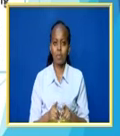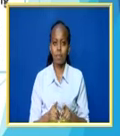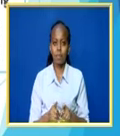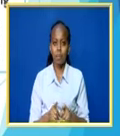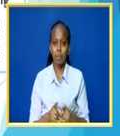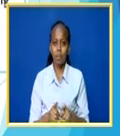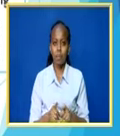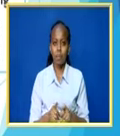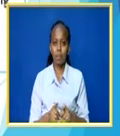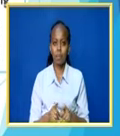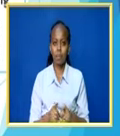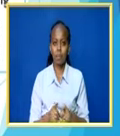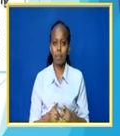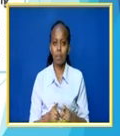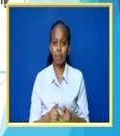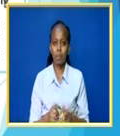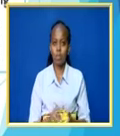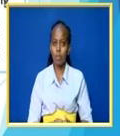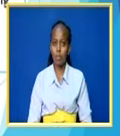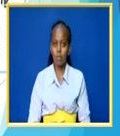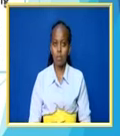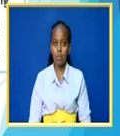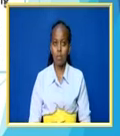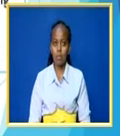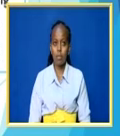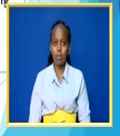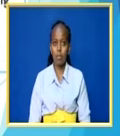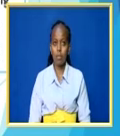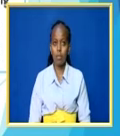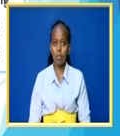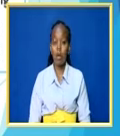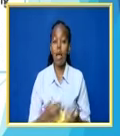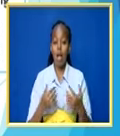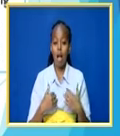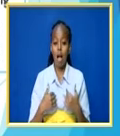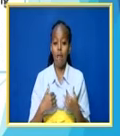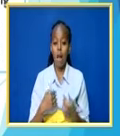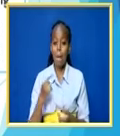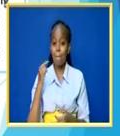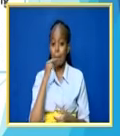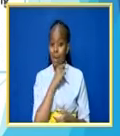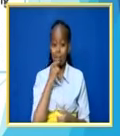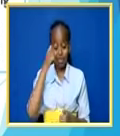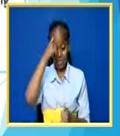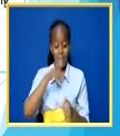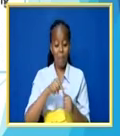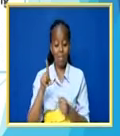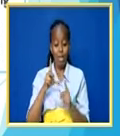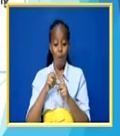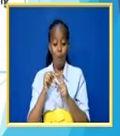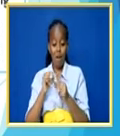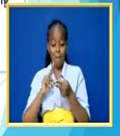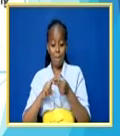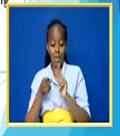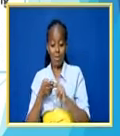found... Let me see. What can you see, Lana? Yes, you have I found brush. Remember, it's a word puzzle. I found brush.